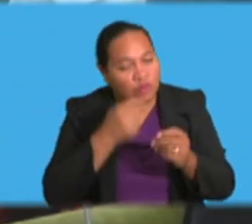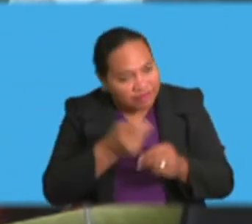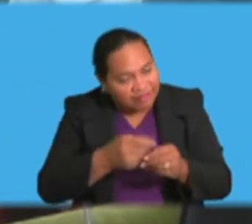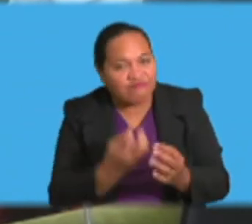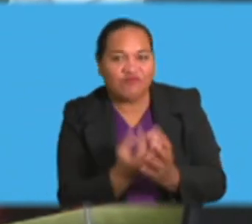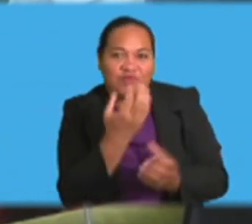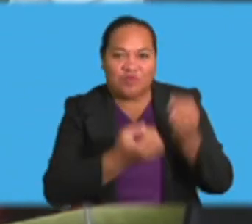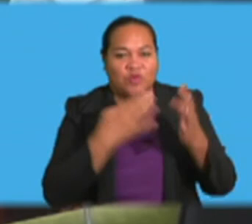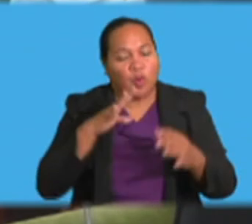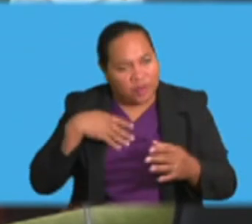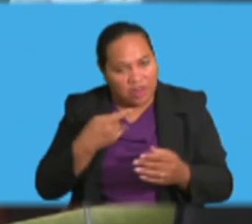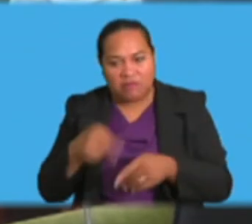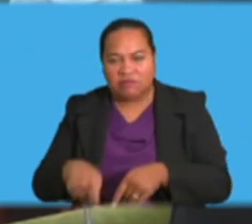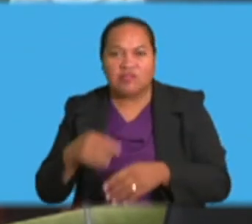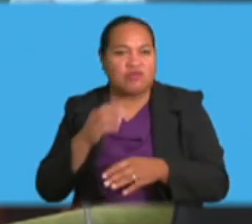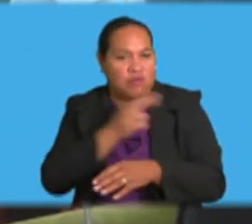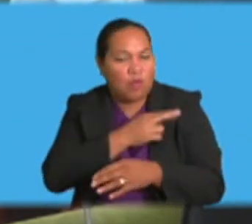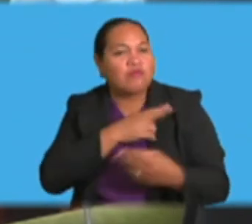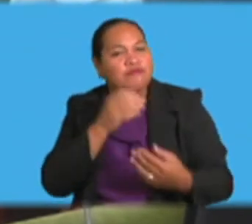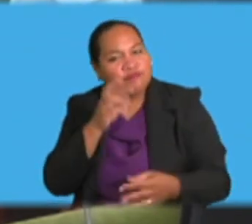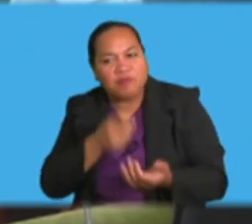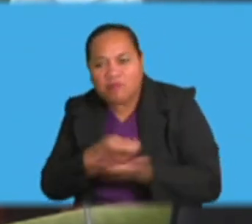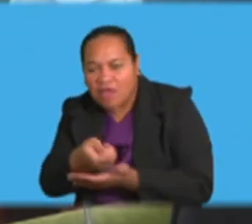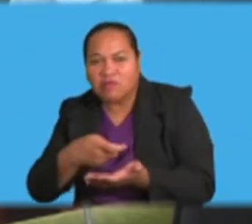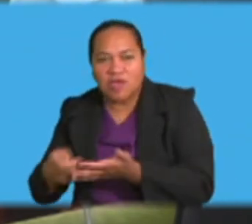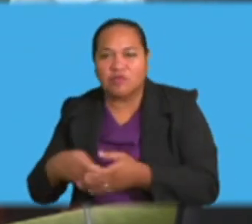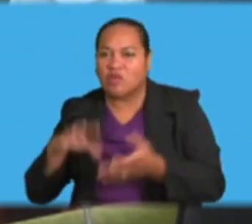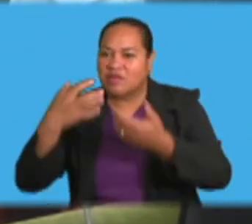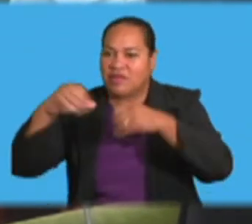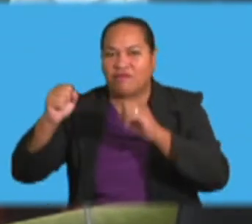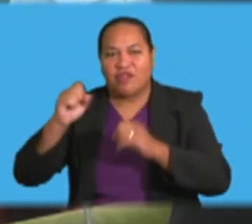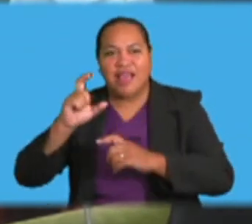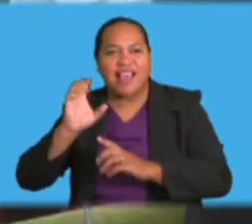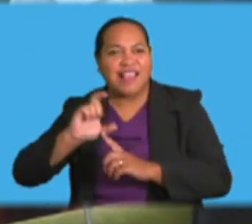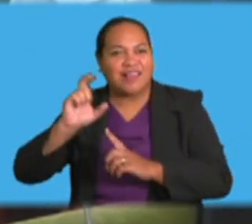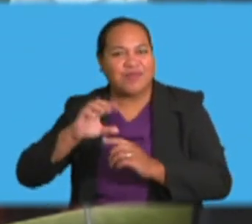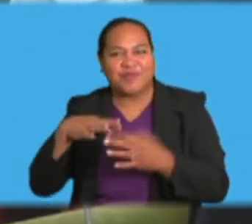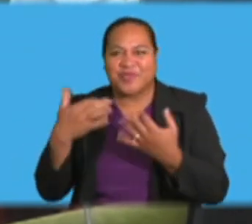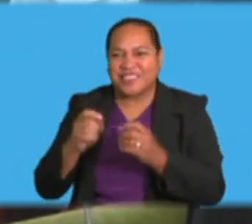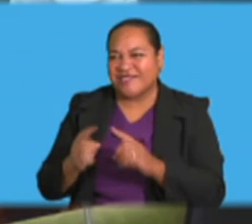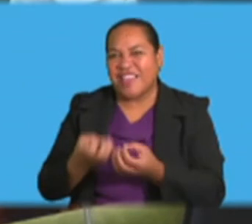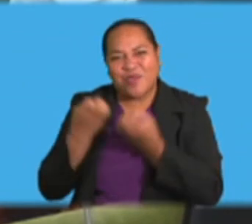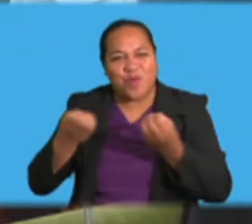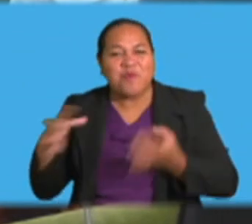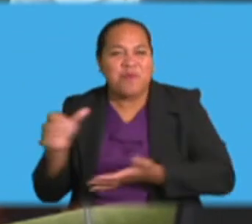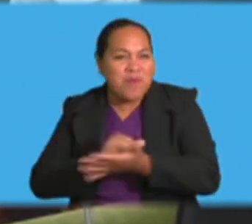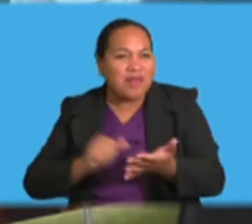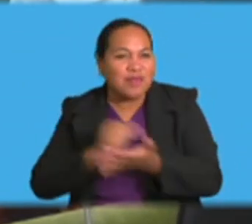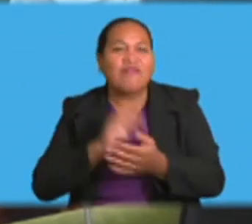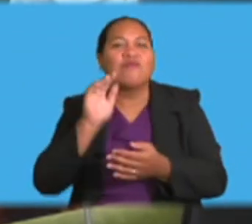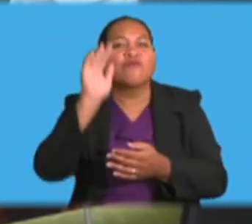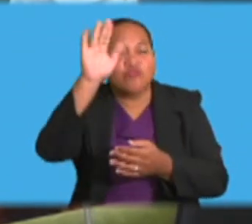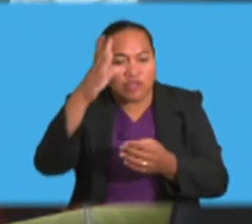off historical and defaulting loans, successfully upgrading factory capital, successfully replanting of pine for the future generations to